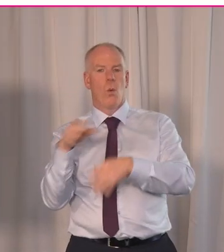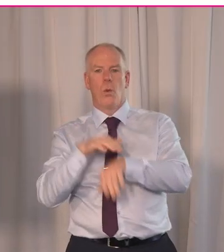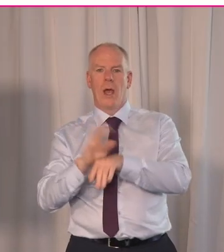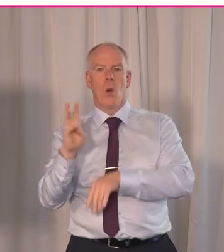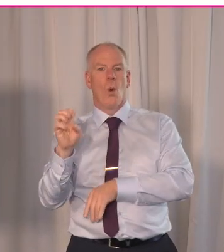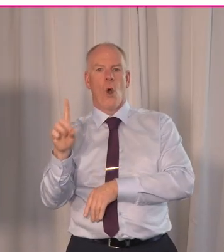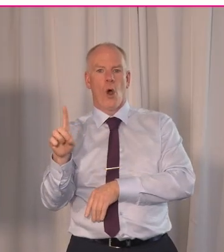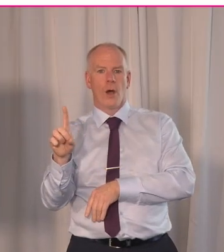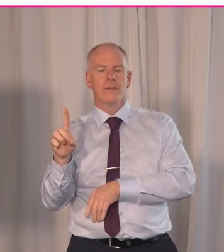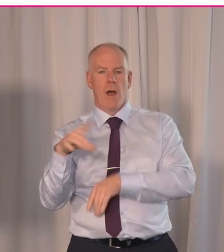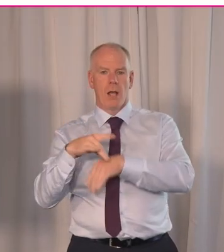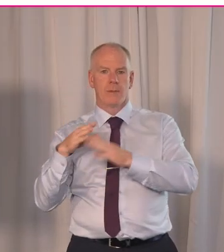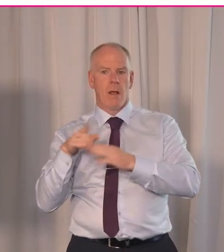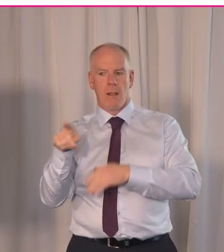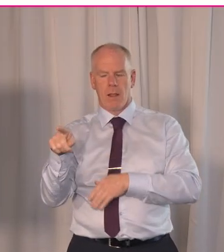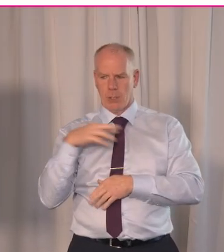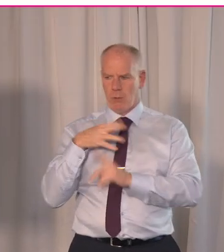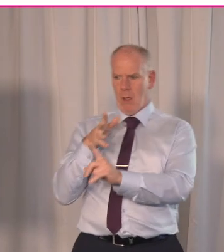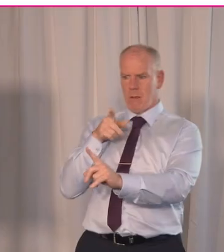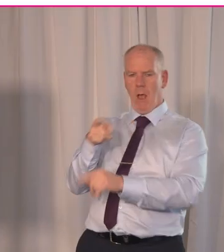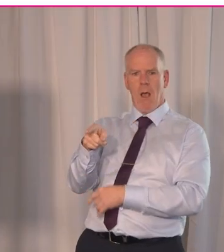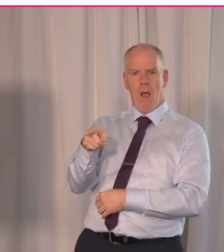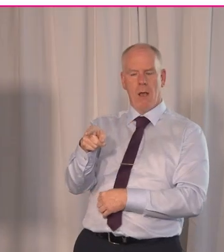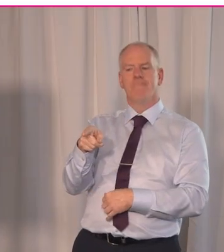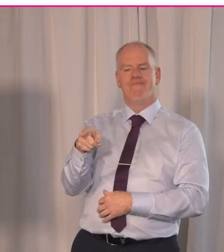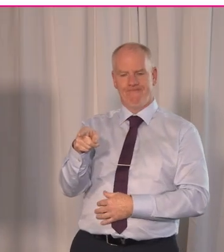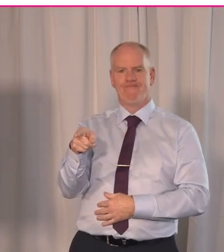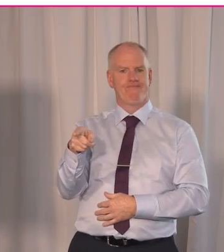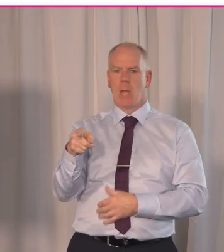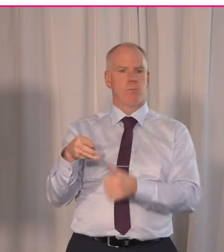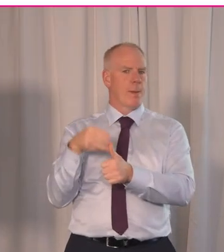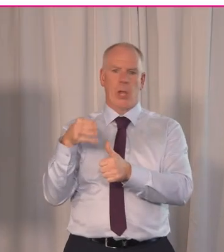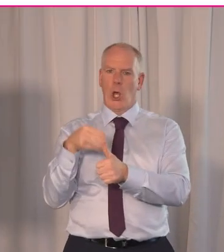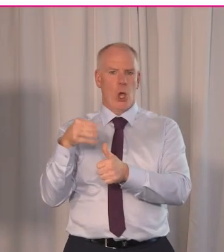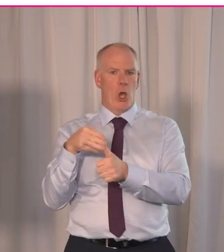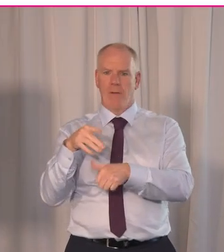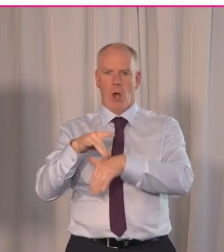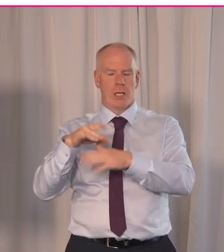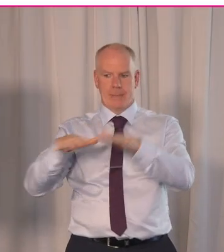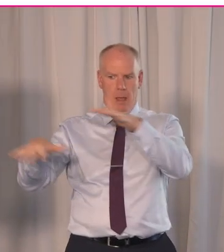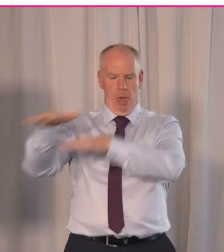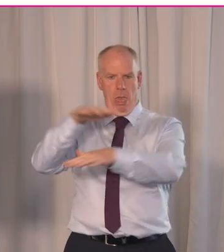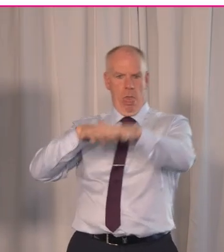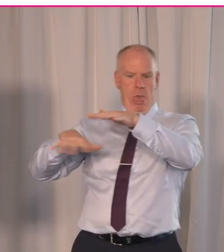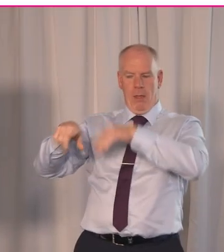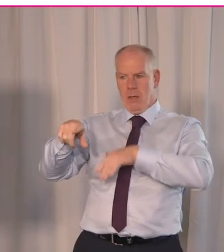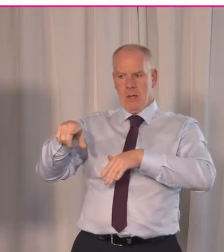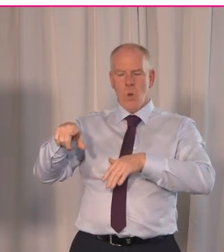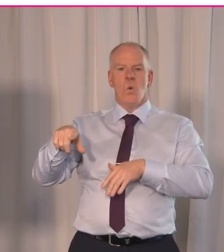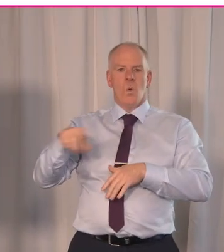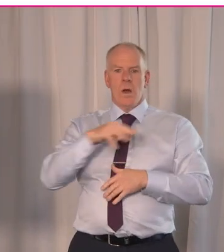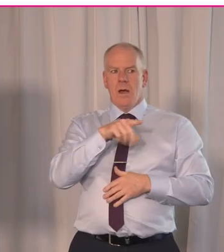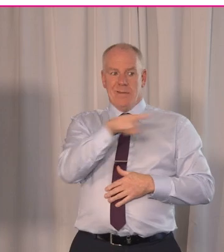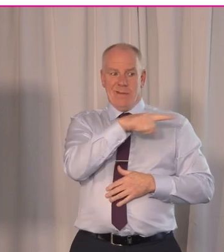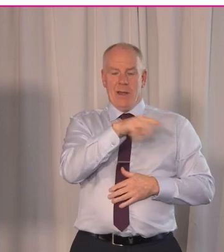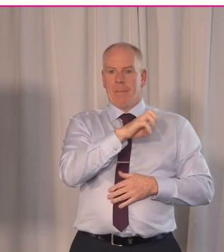I recognised that actually she was unprepared for the hospital environment, and actually the